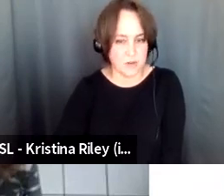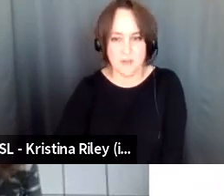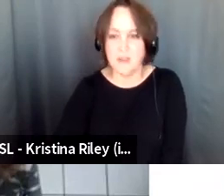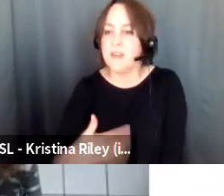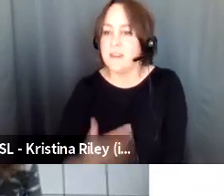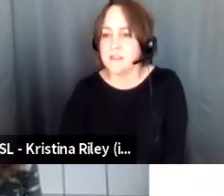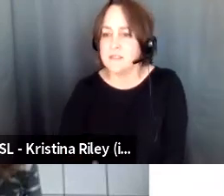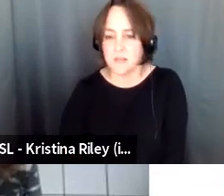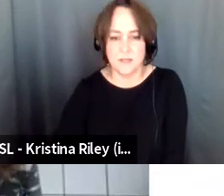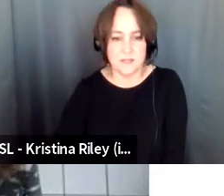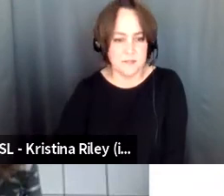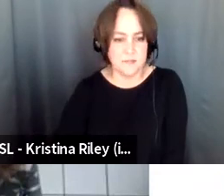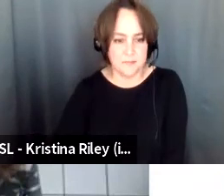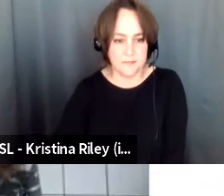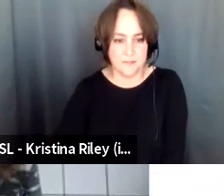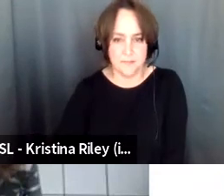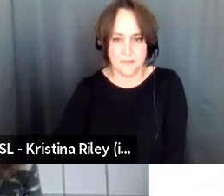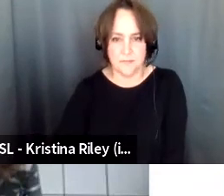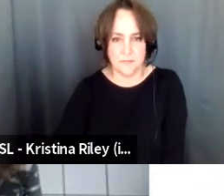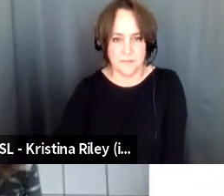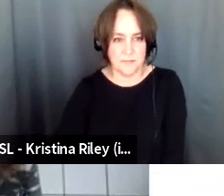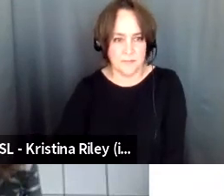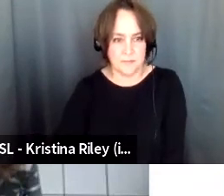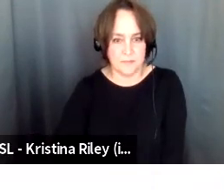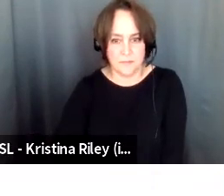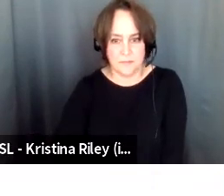conducive environment. Next slide, please.